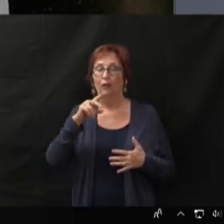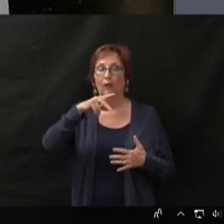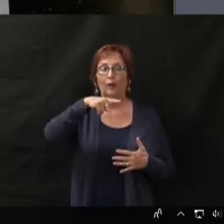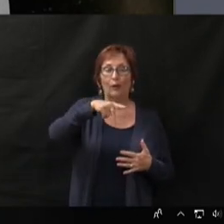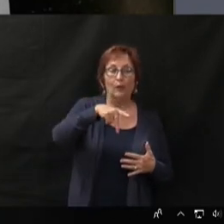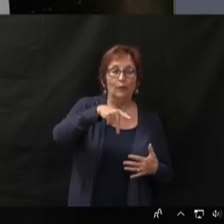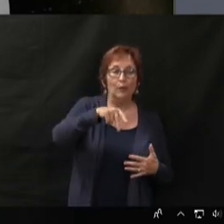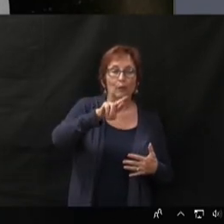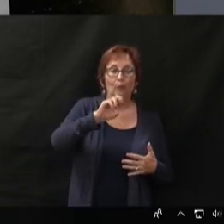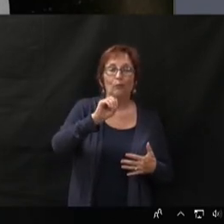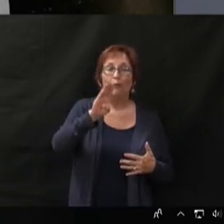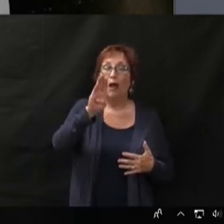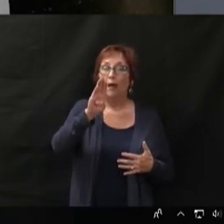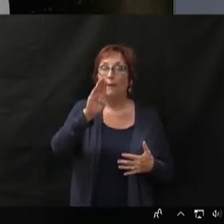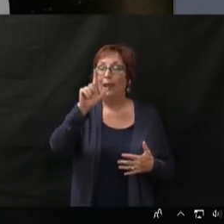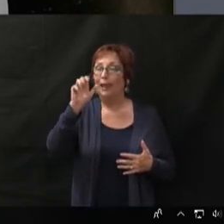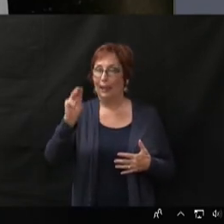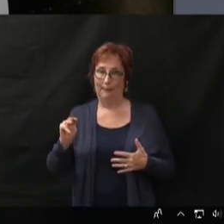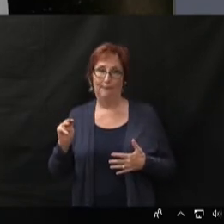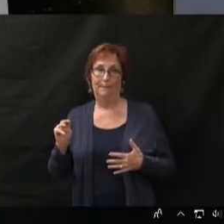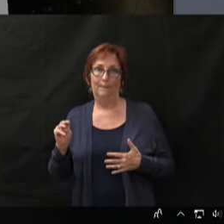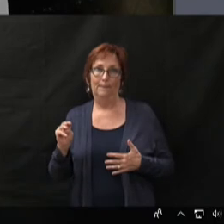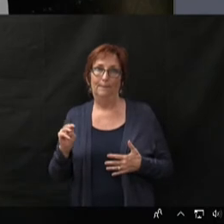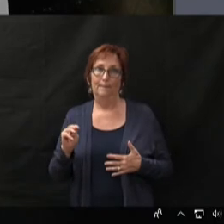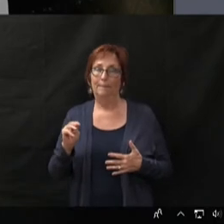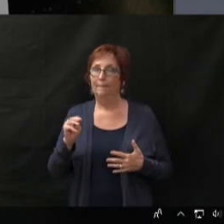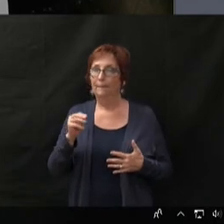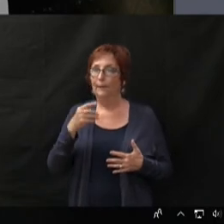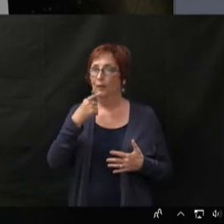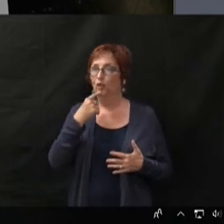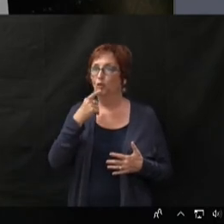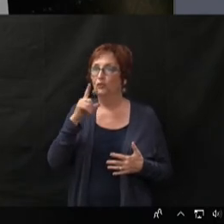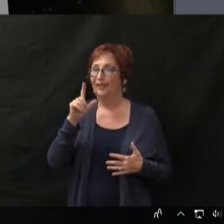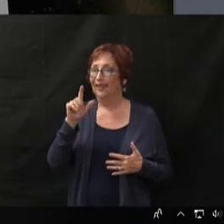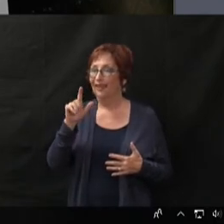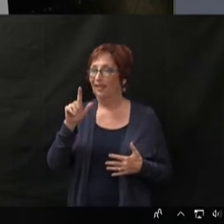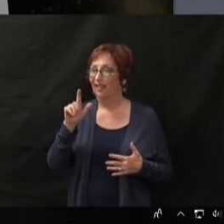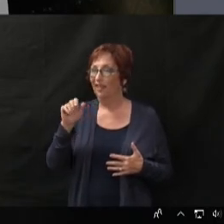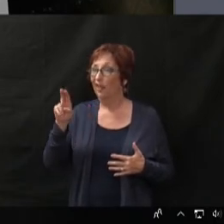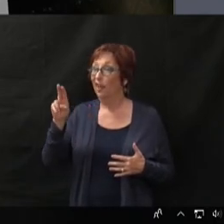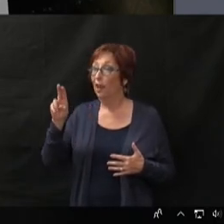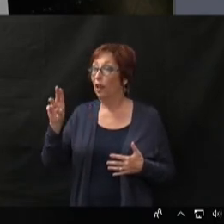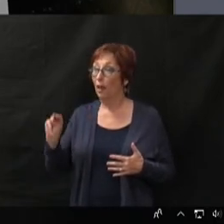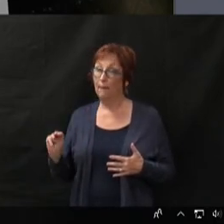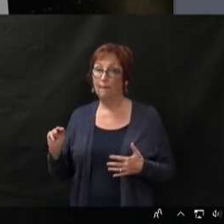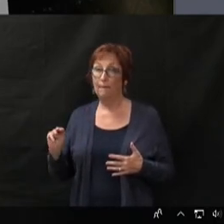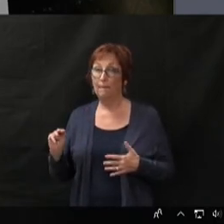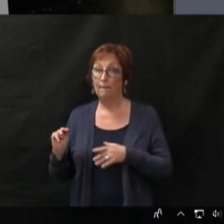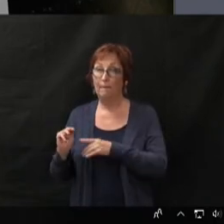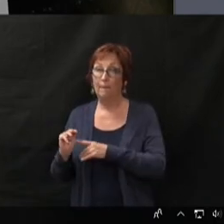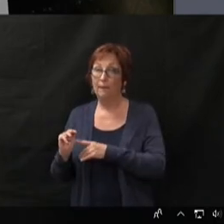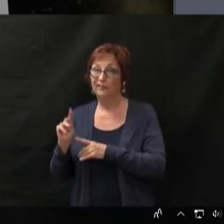Problem. How do you say it? Do you say or M? Problem.